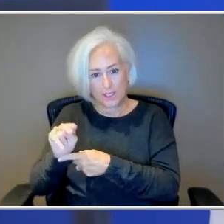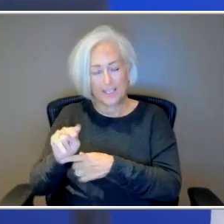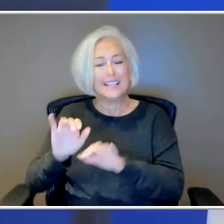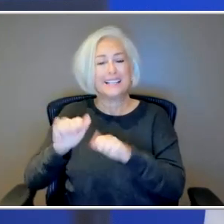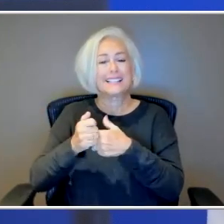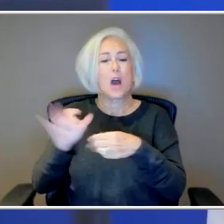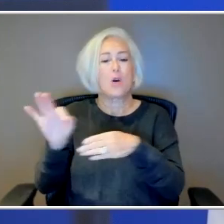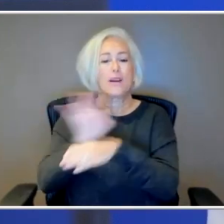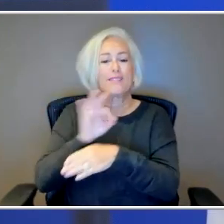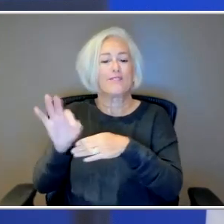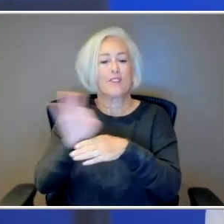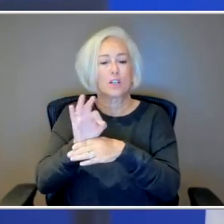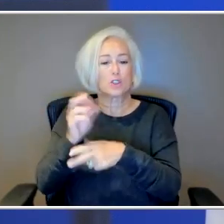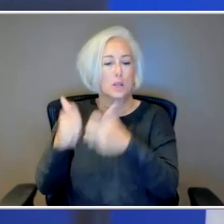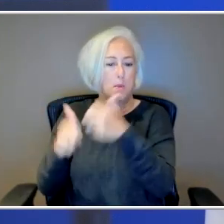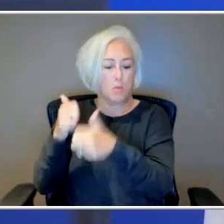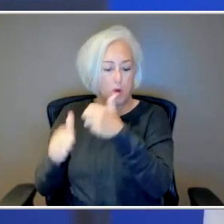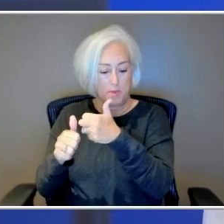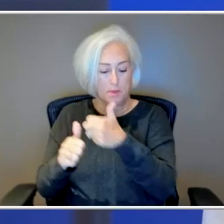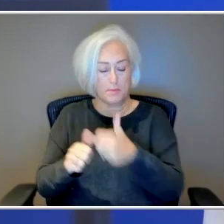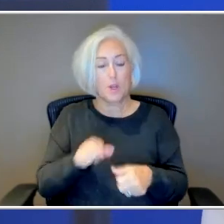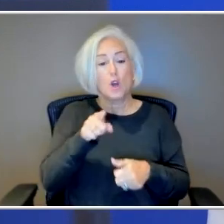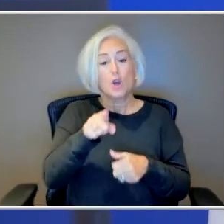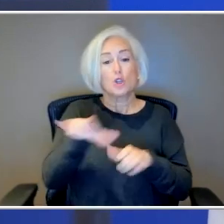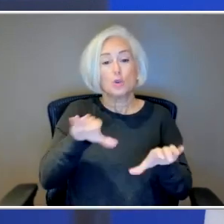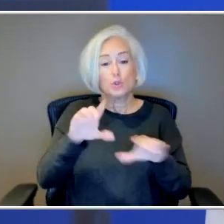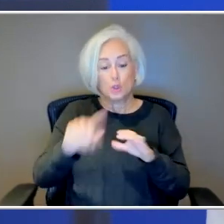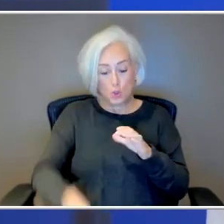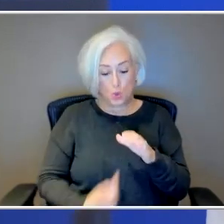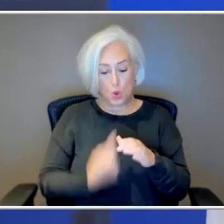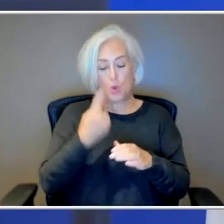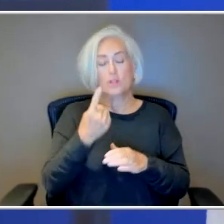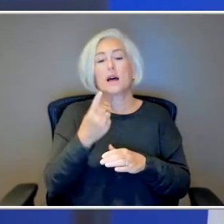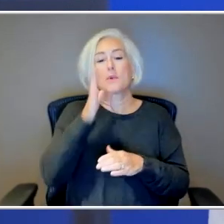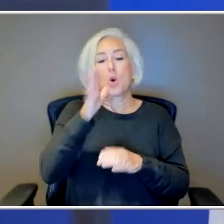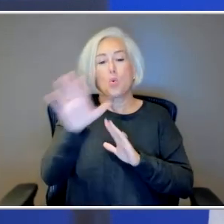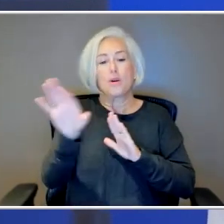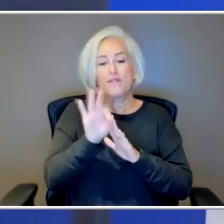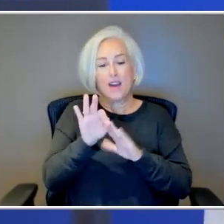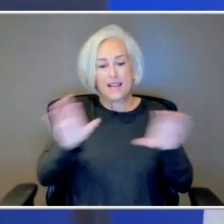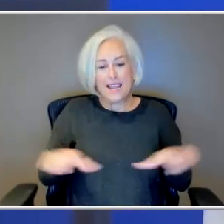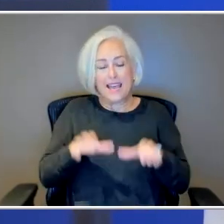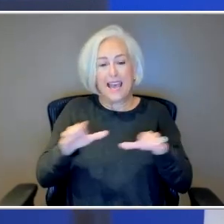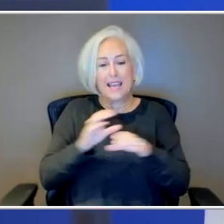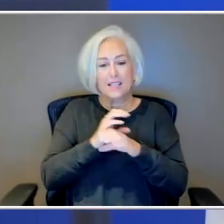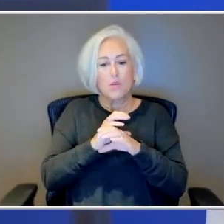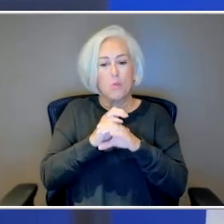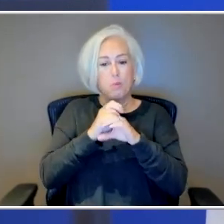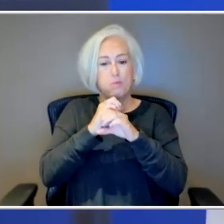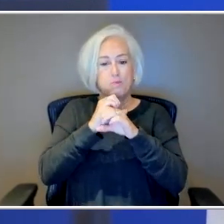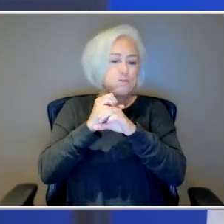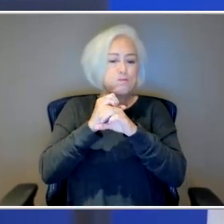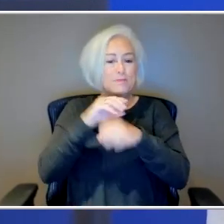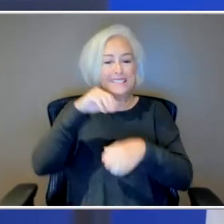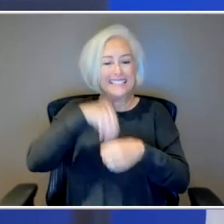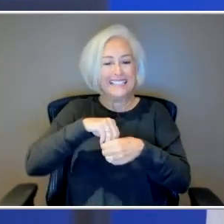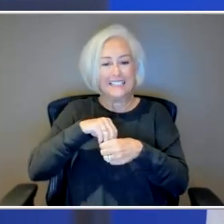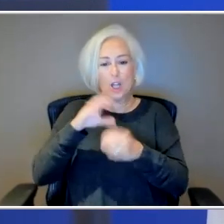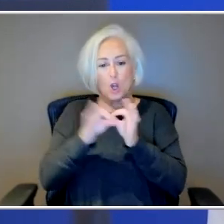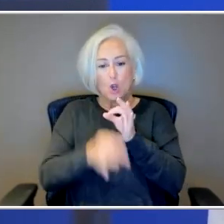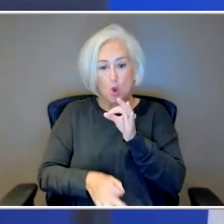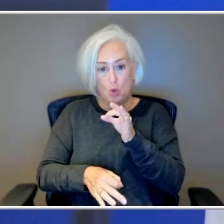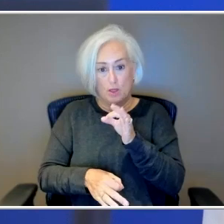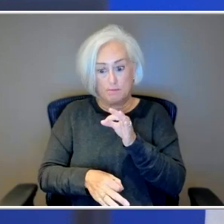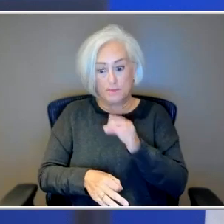do the colonoscopy, patients, you will find some active inflammation in the colon. And also symptom-wise, you do not see bleeding.